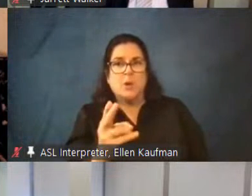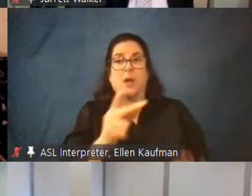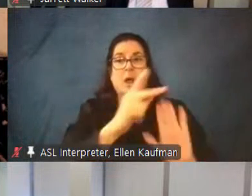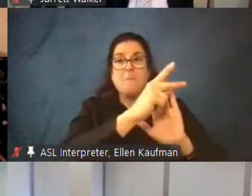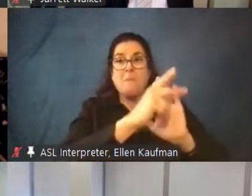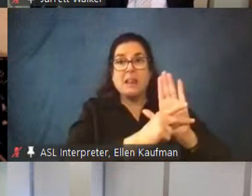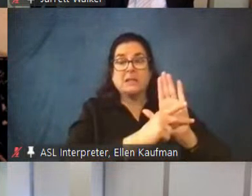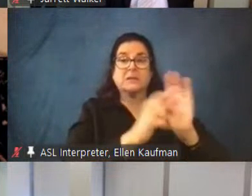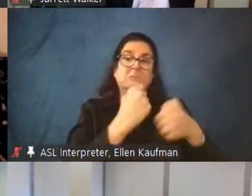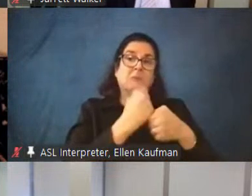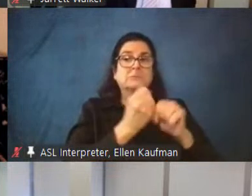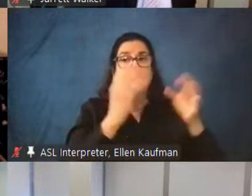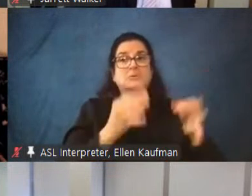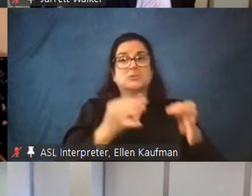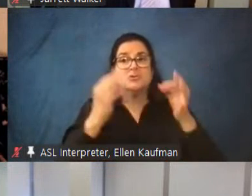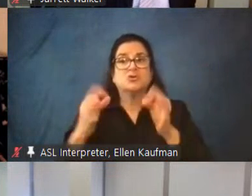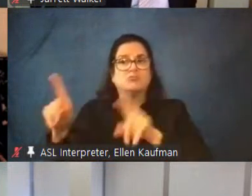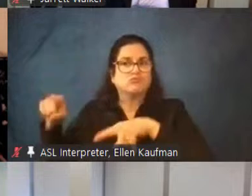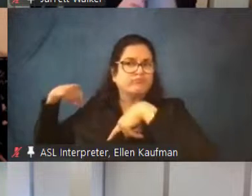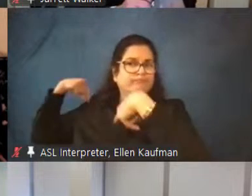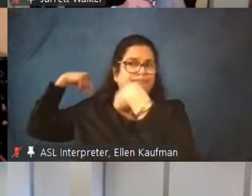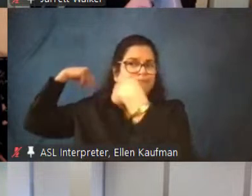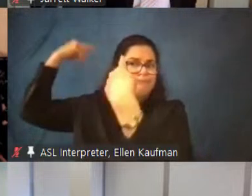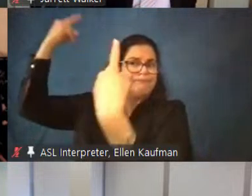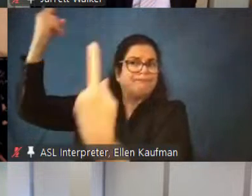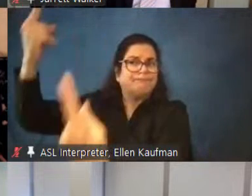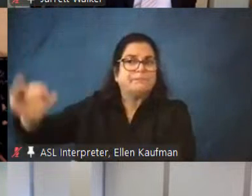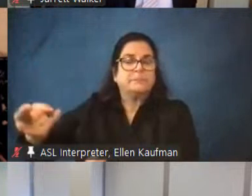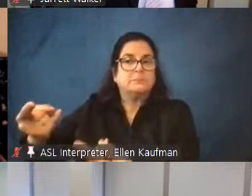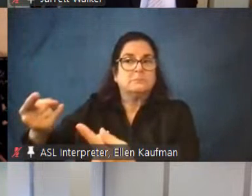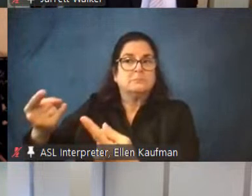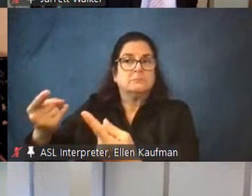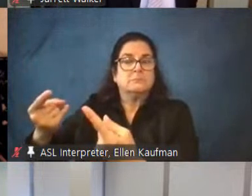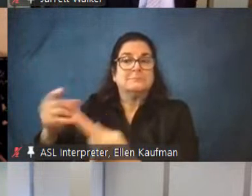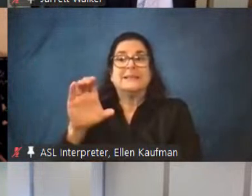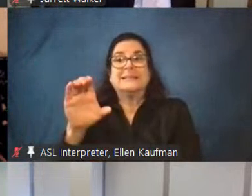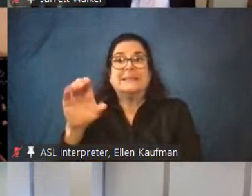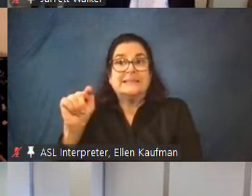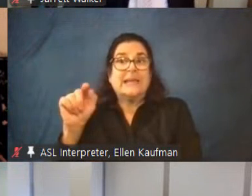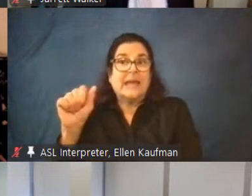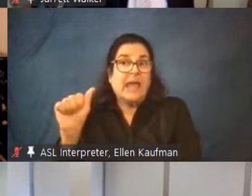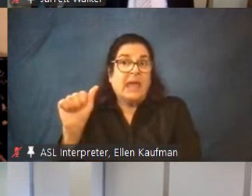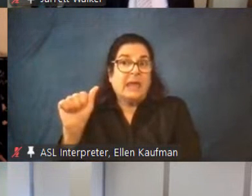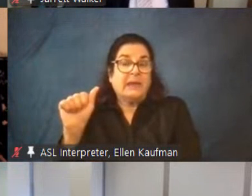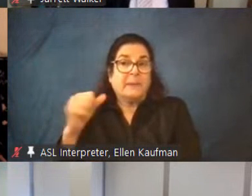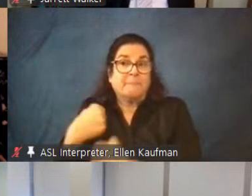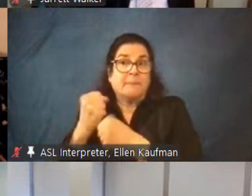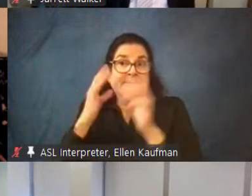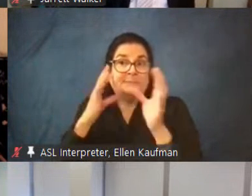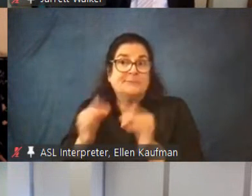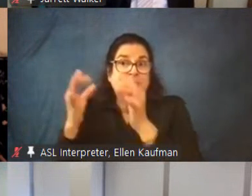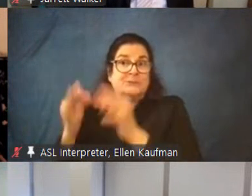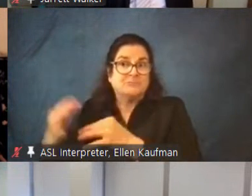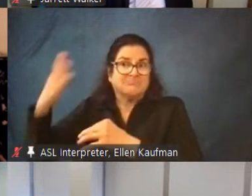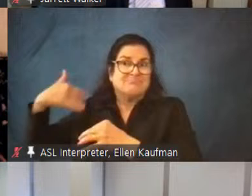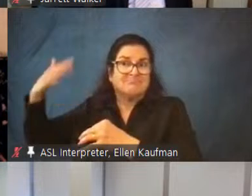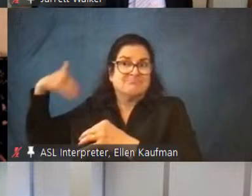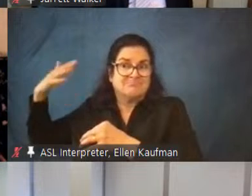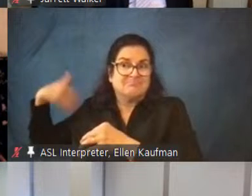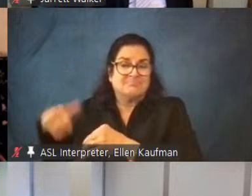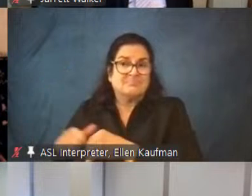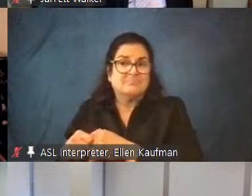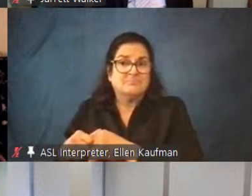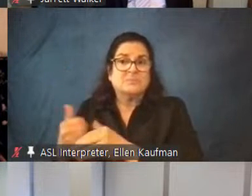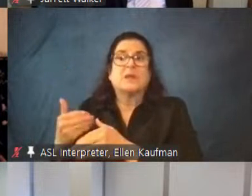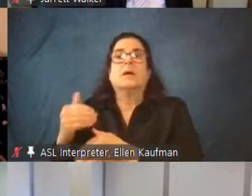that were made, unfortunately by CTA2 at some point, and go back before the